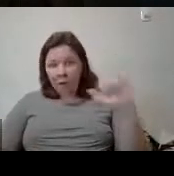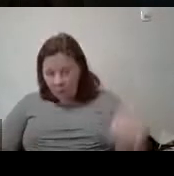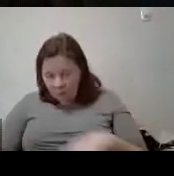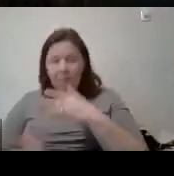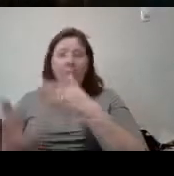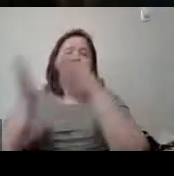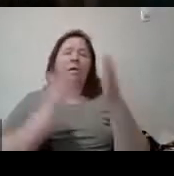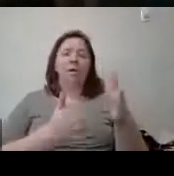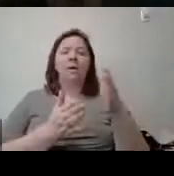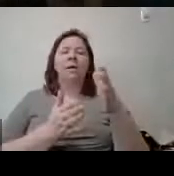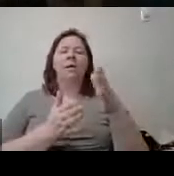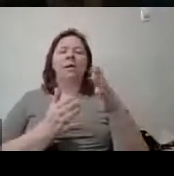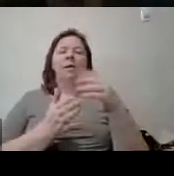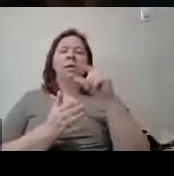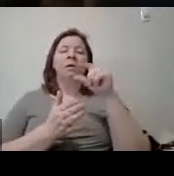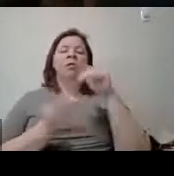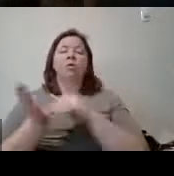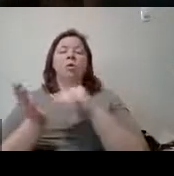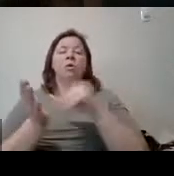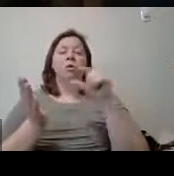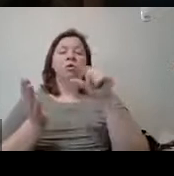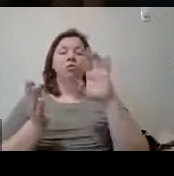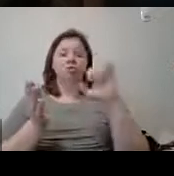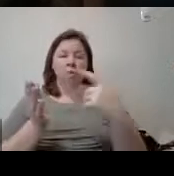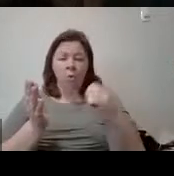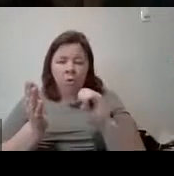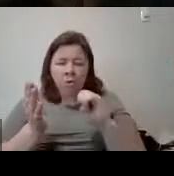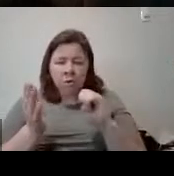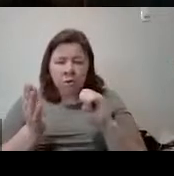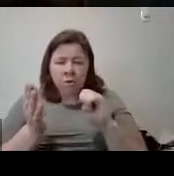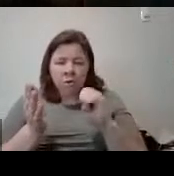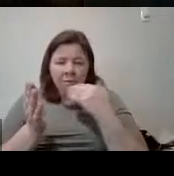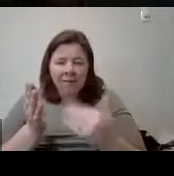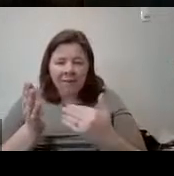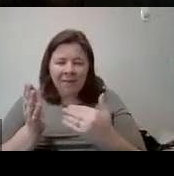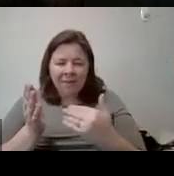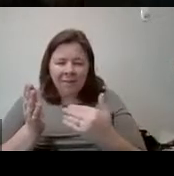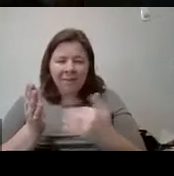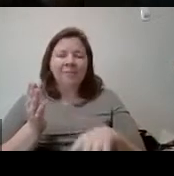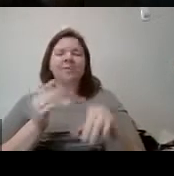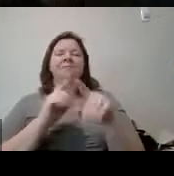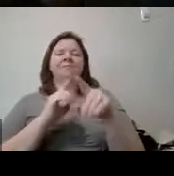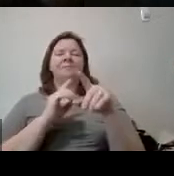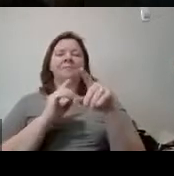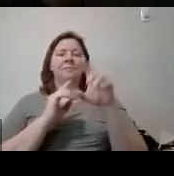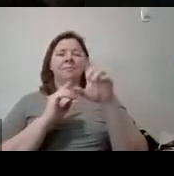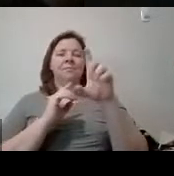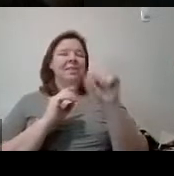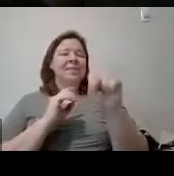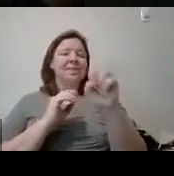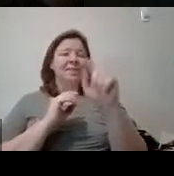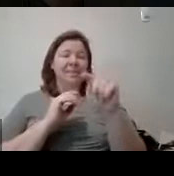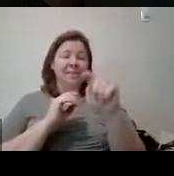Young. Dr. Georgie, got you already. Thank you. Stephen Watson, we